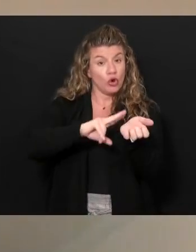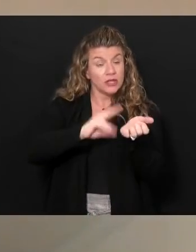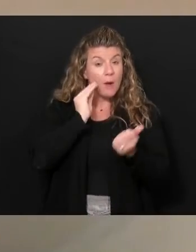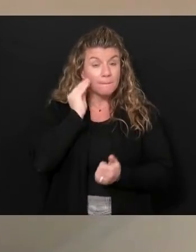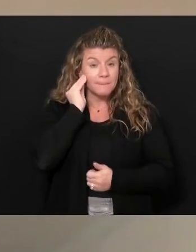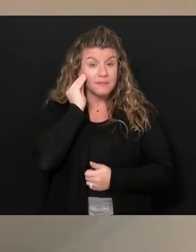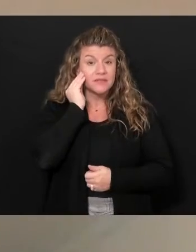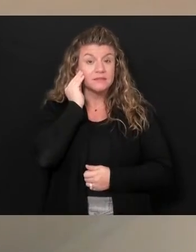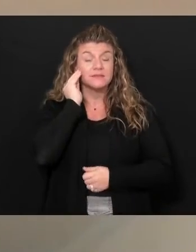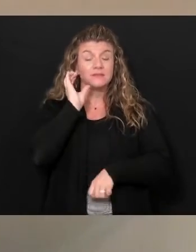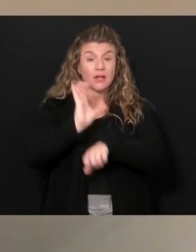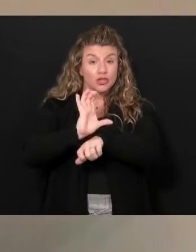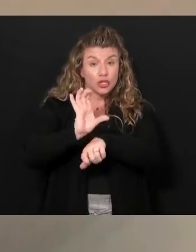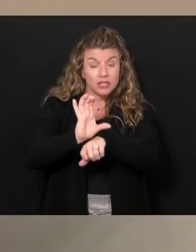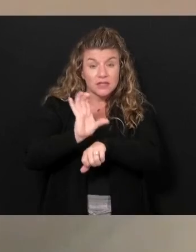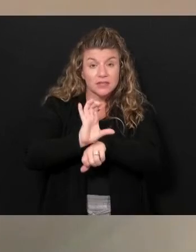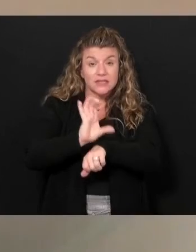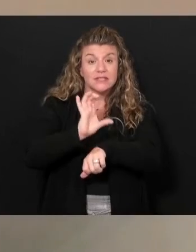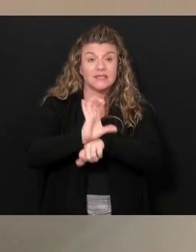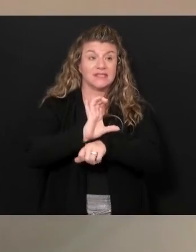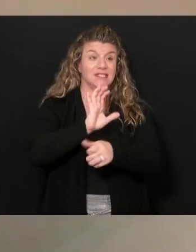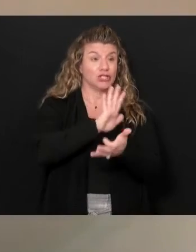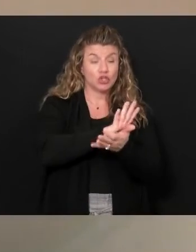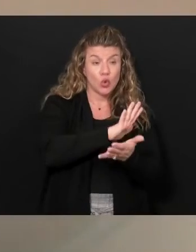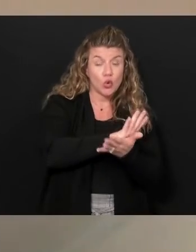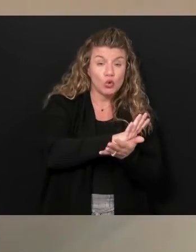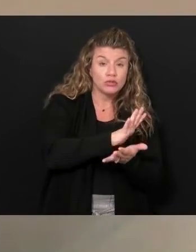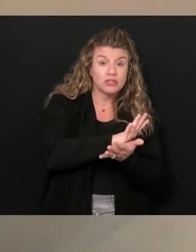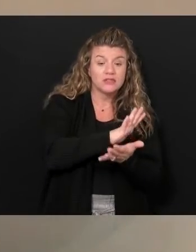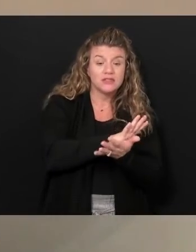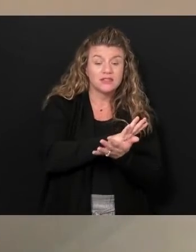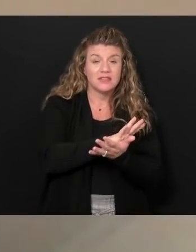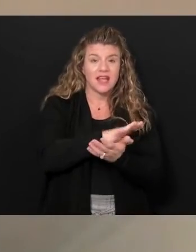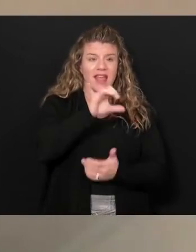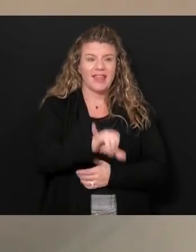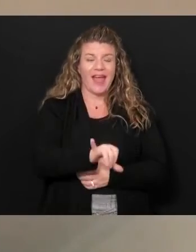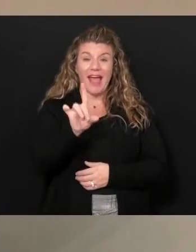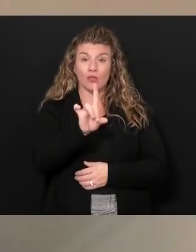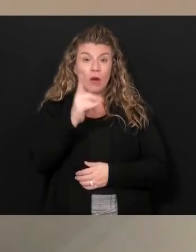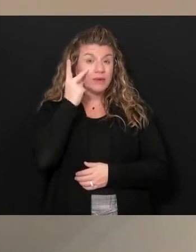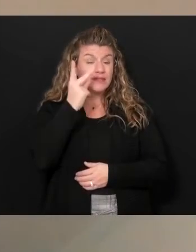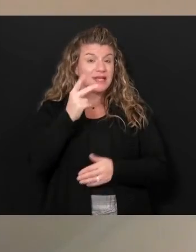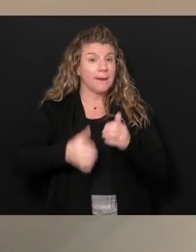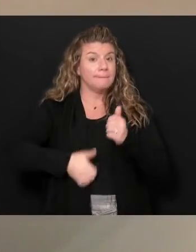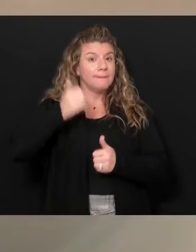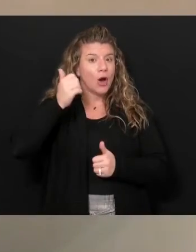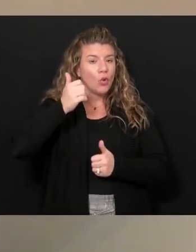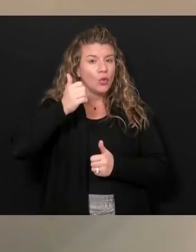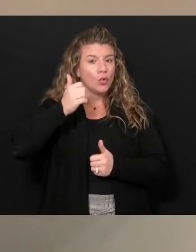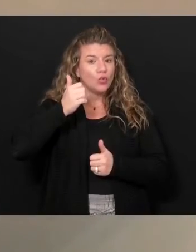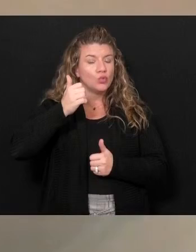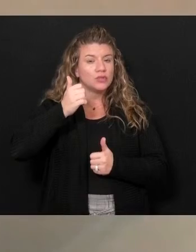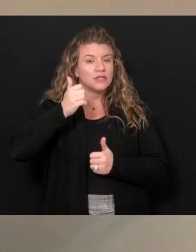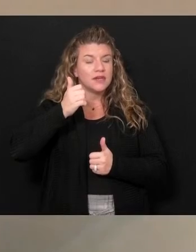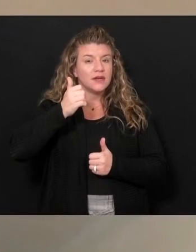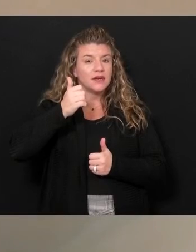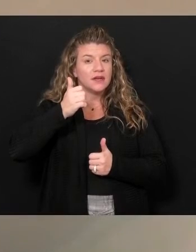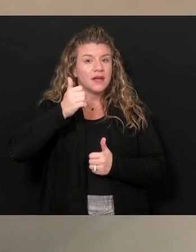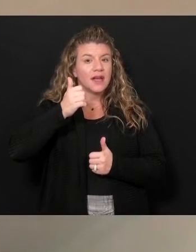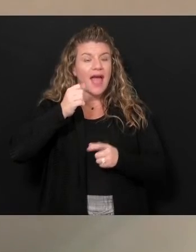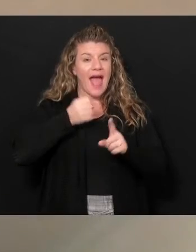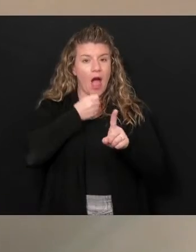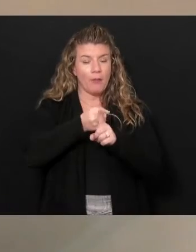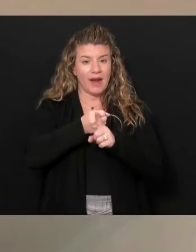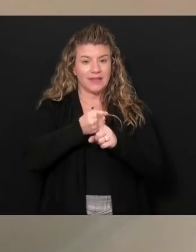and churches and schools is where we see the most number of